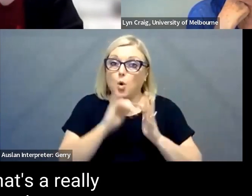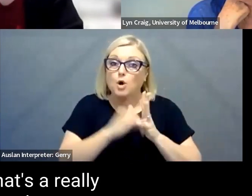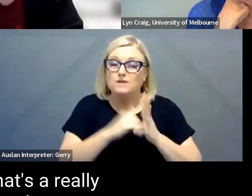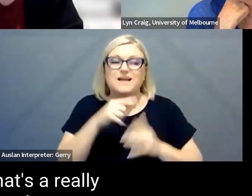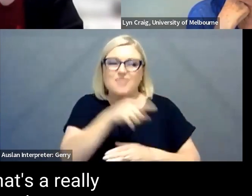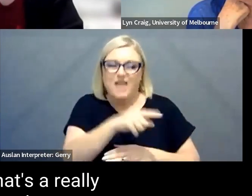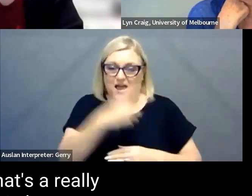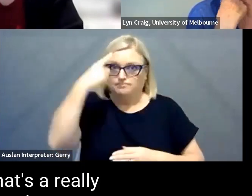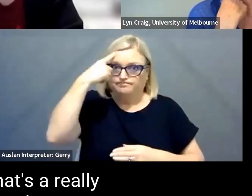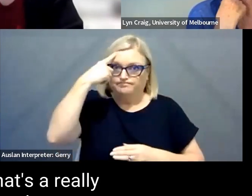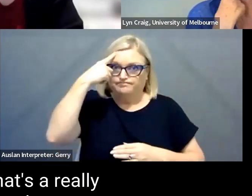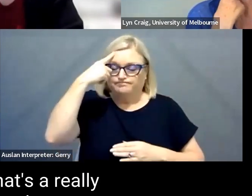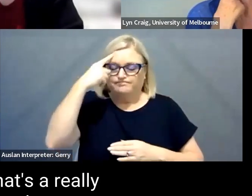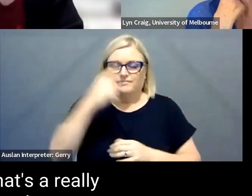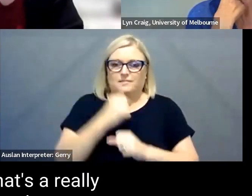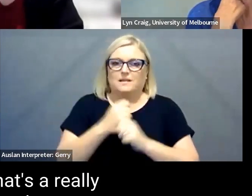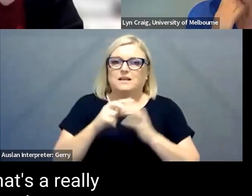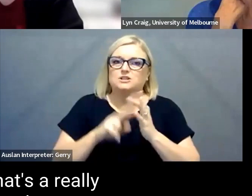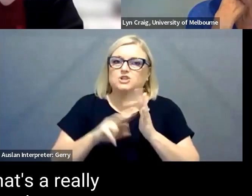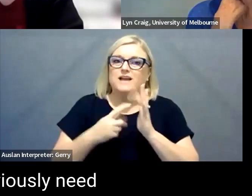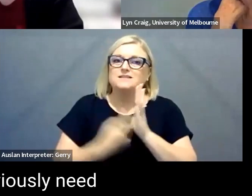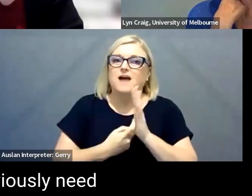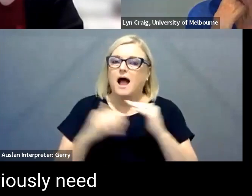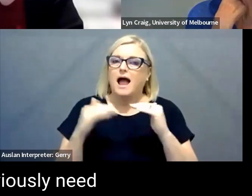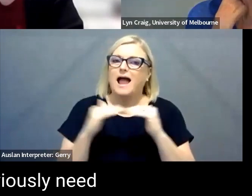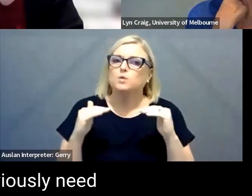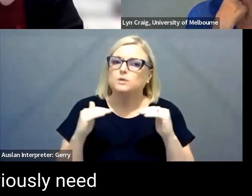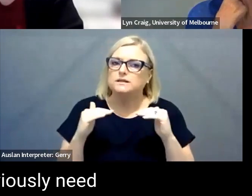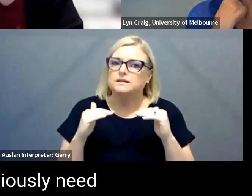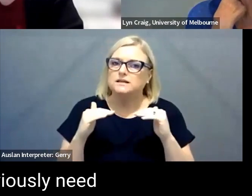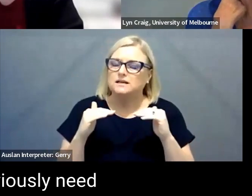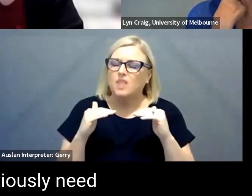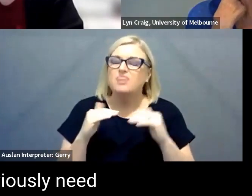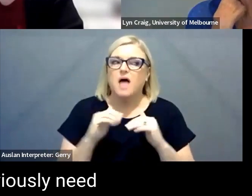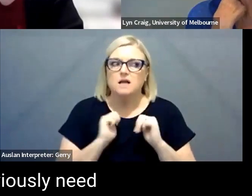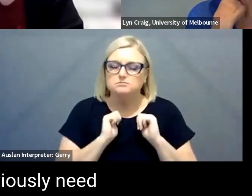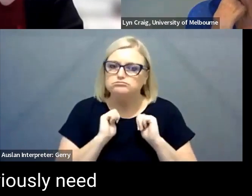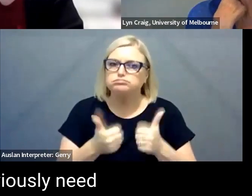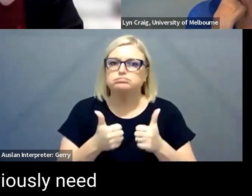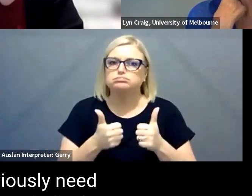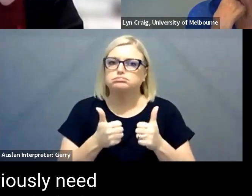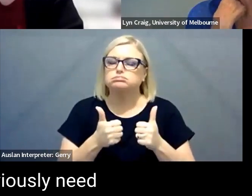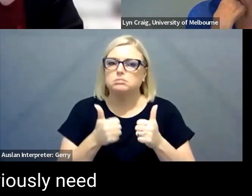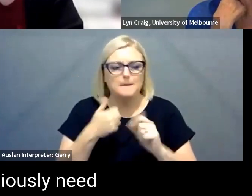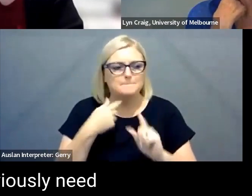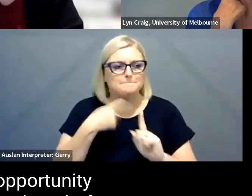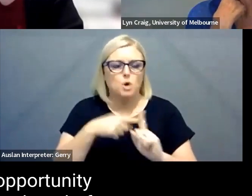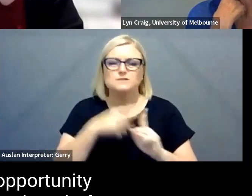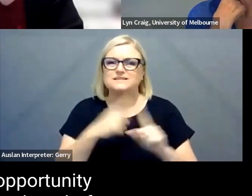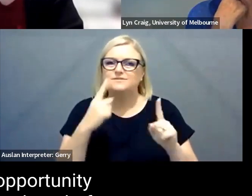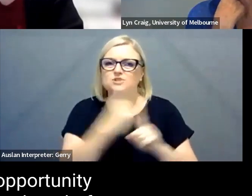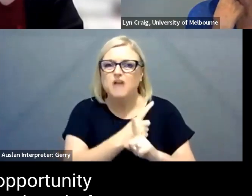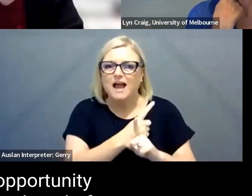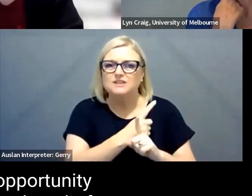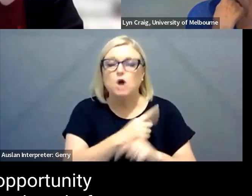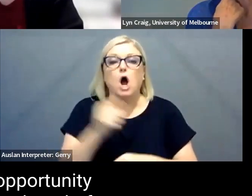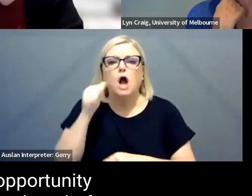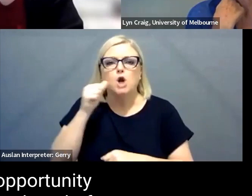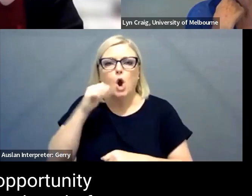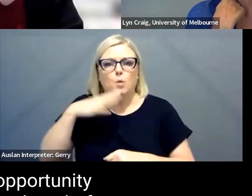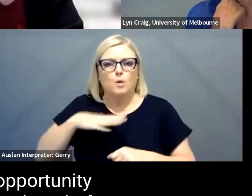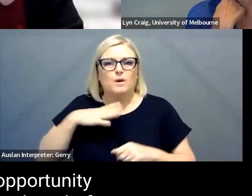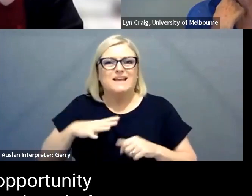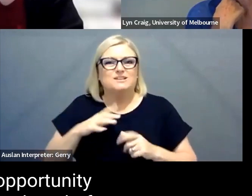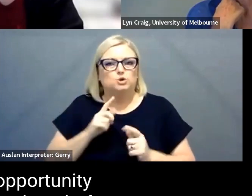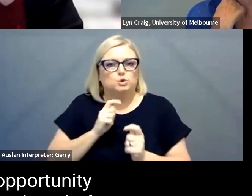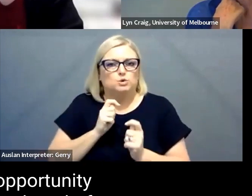really significant change that we obviously need to push cases to test, but it's an